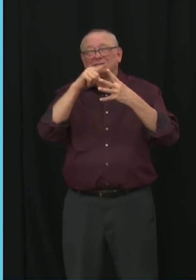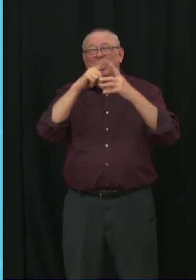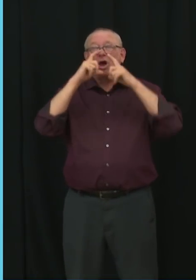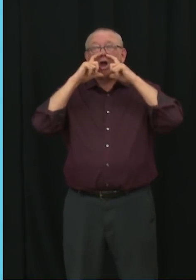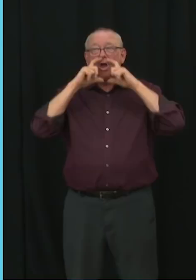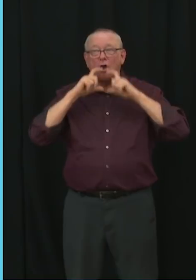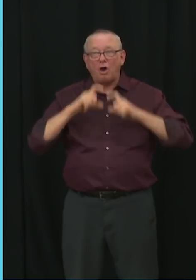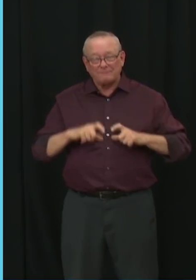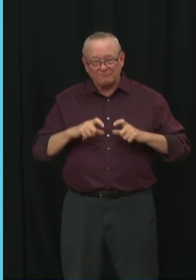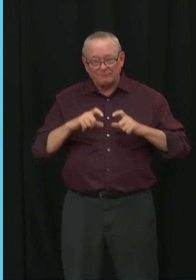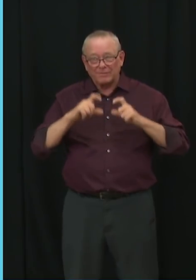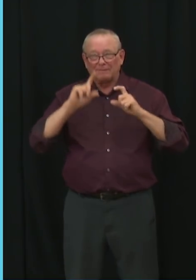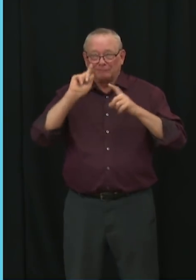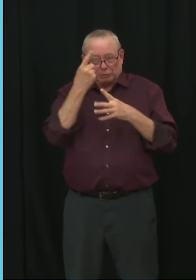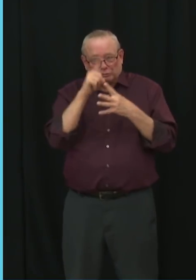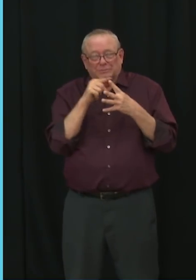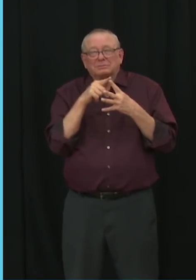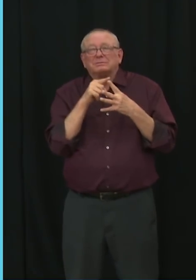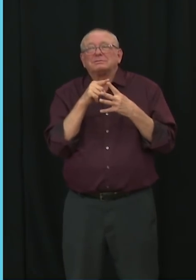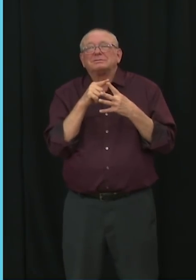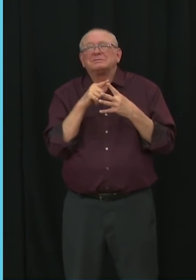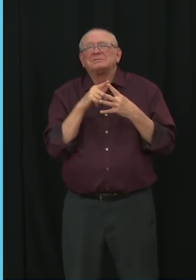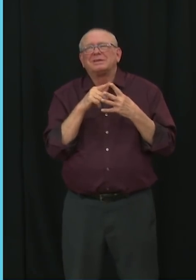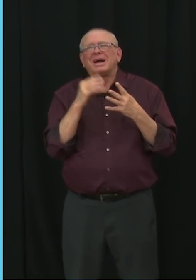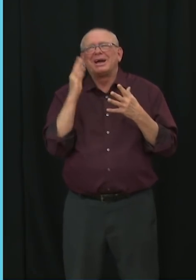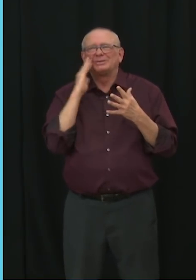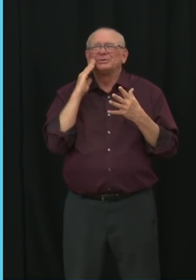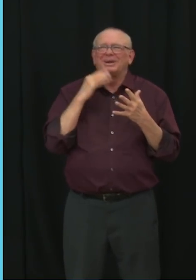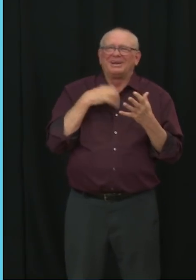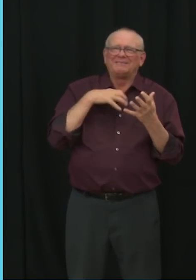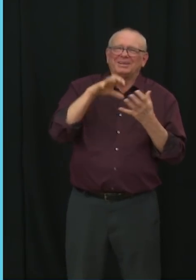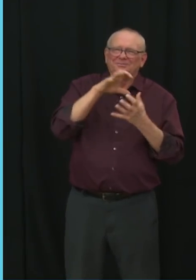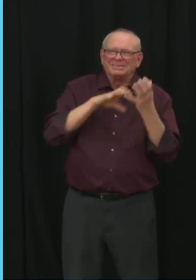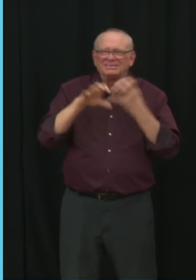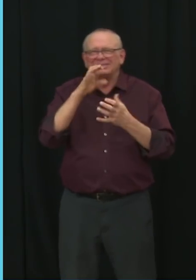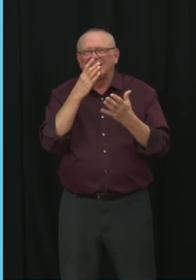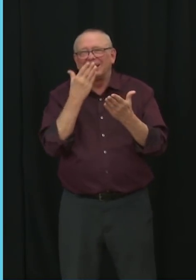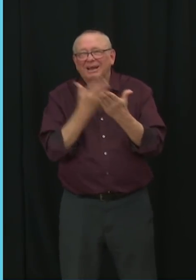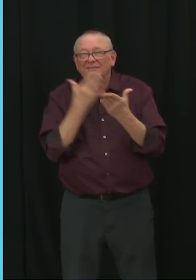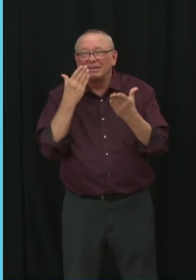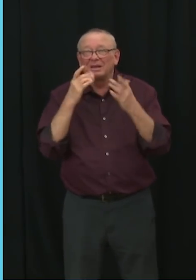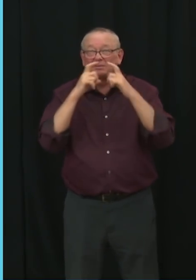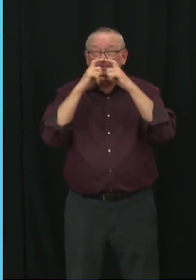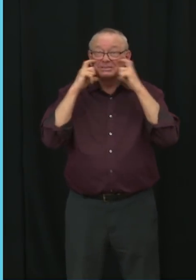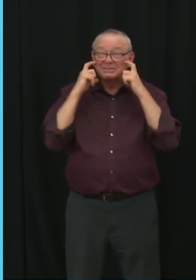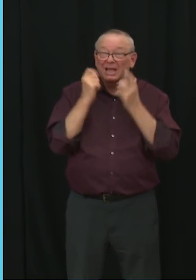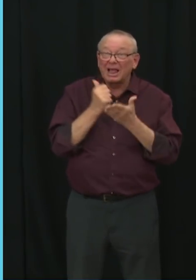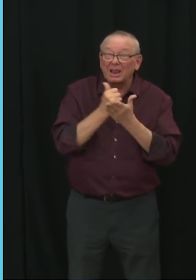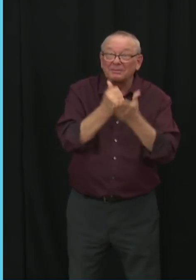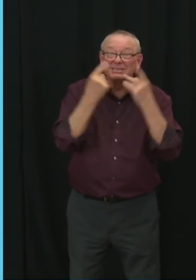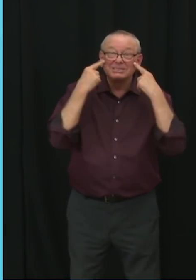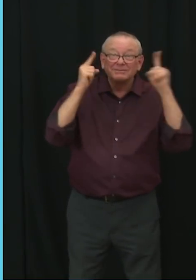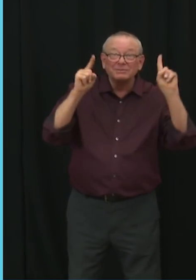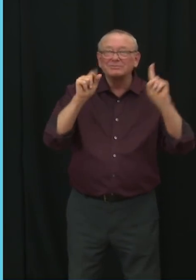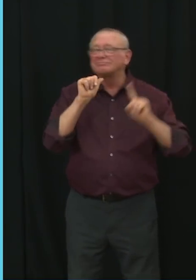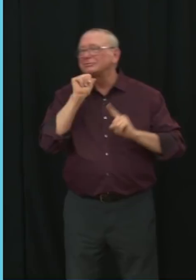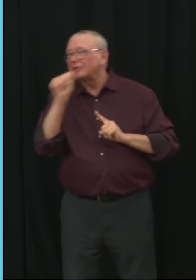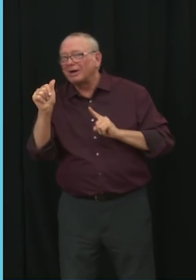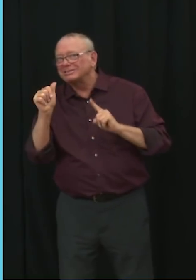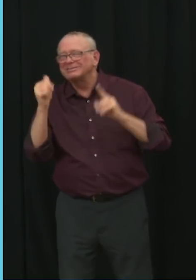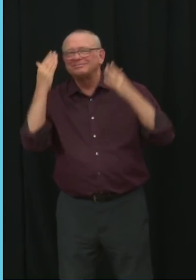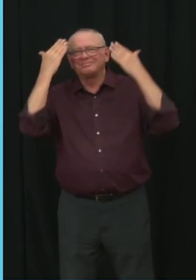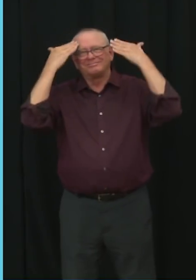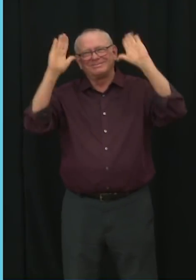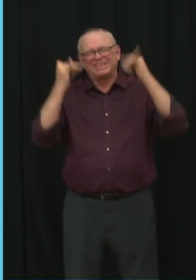evidence on the efficacy, and concerns being raised about impacting child learning. So this